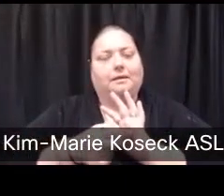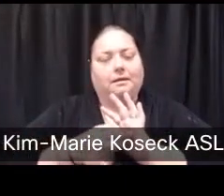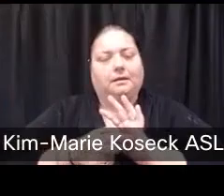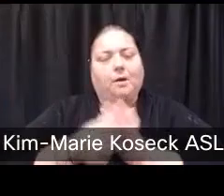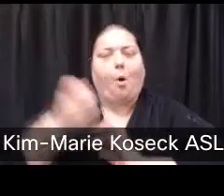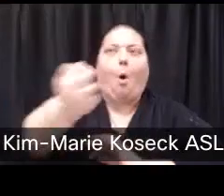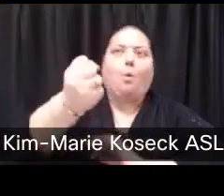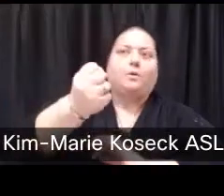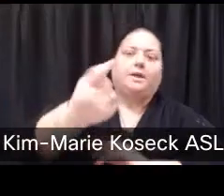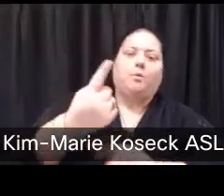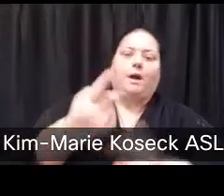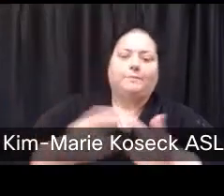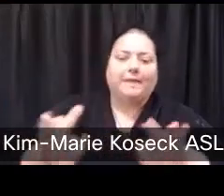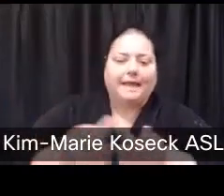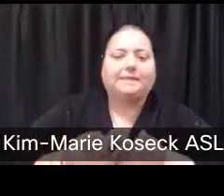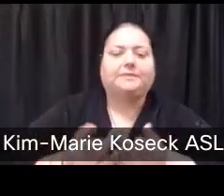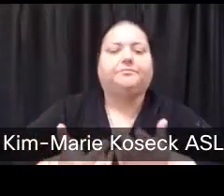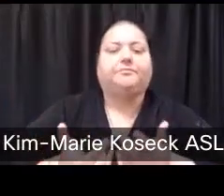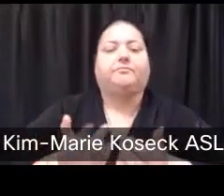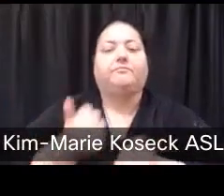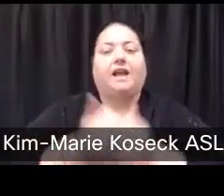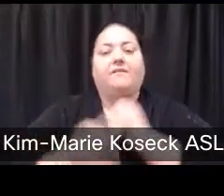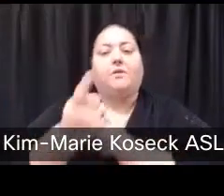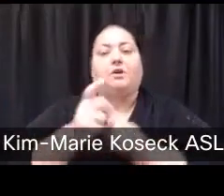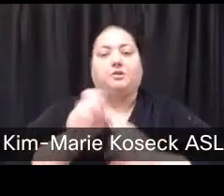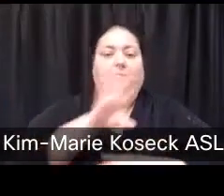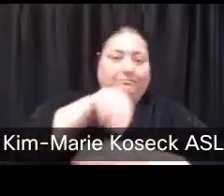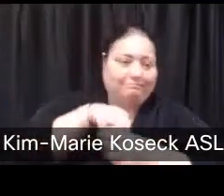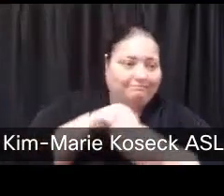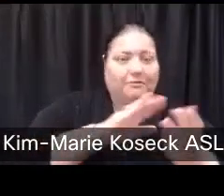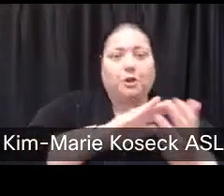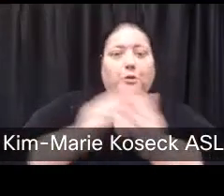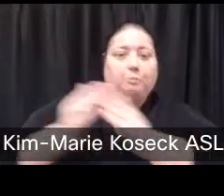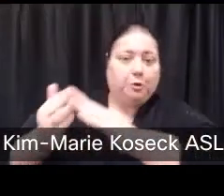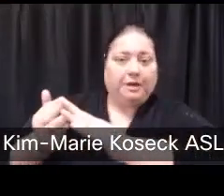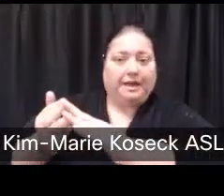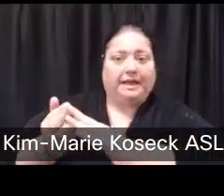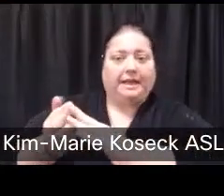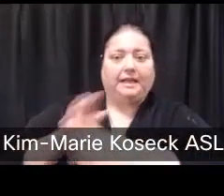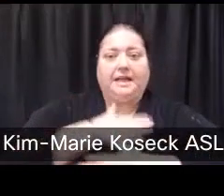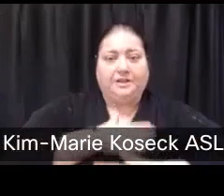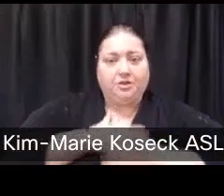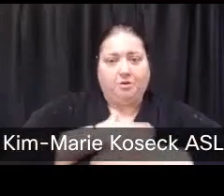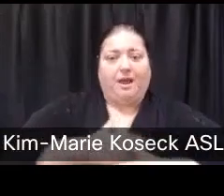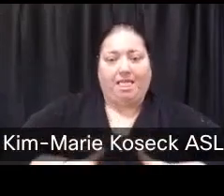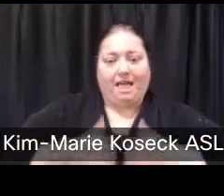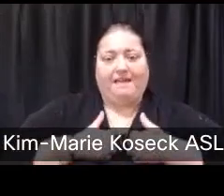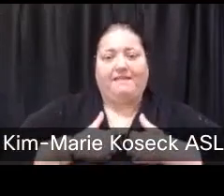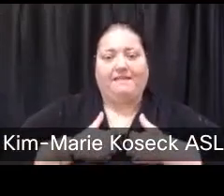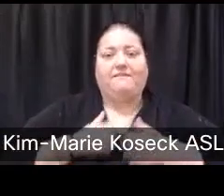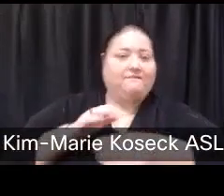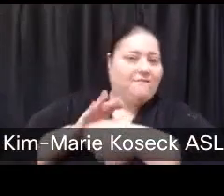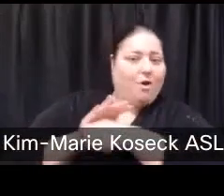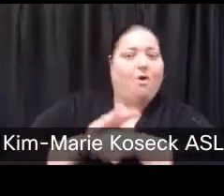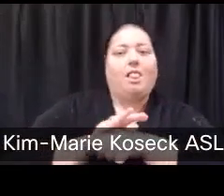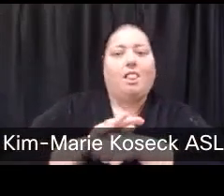one place. And everybody should be allowed to be in the community, enjoying life to the fullest. Yes. So